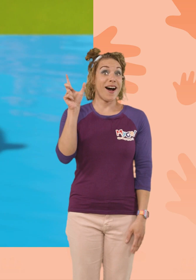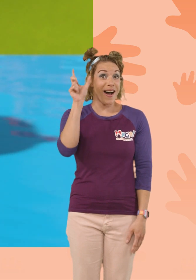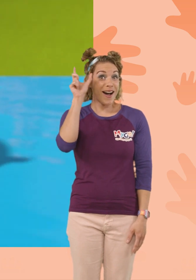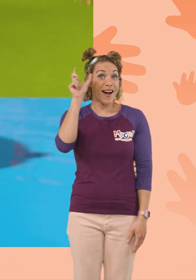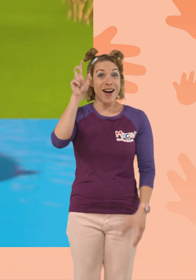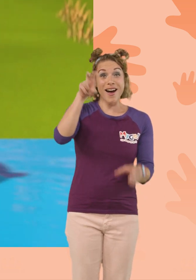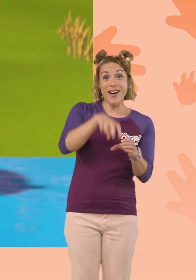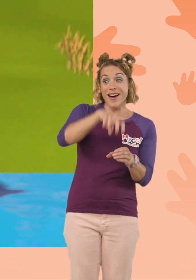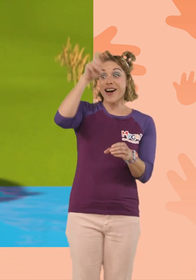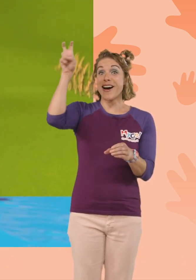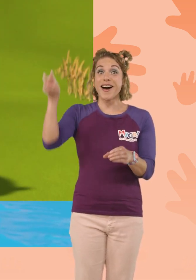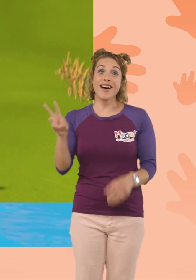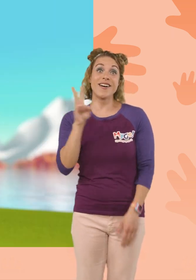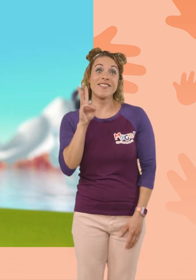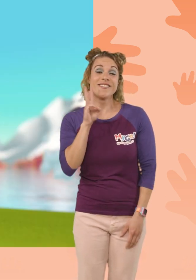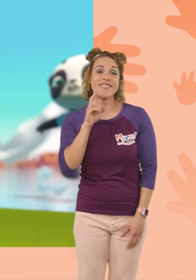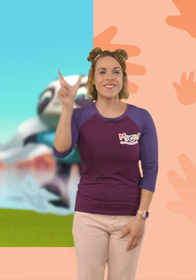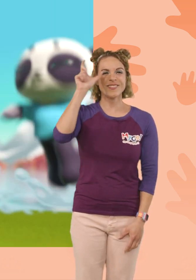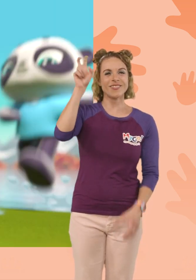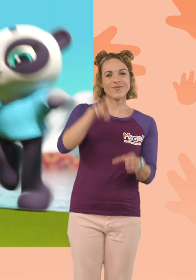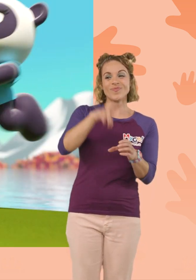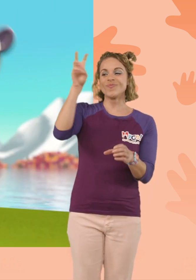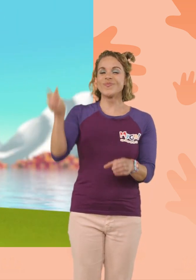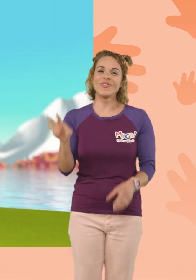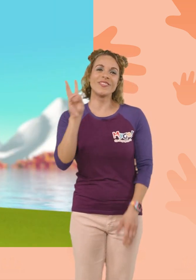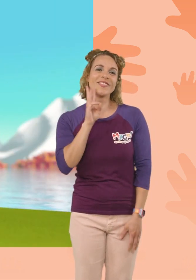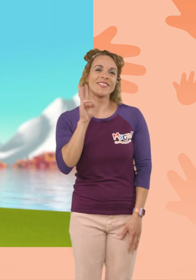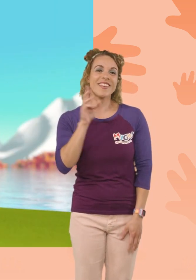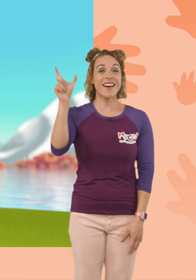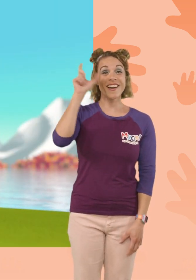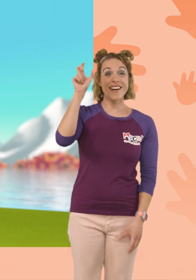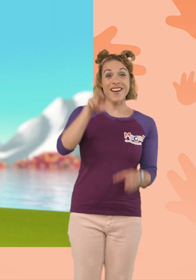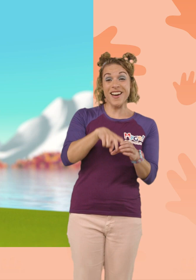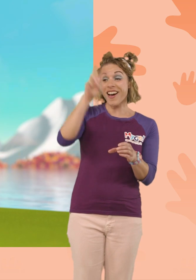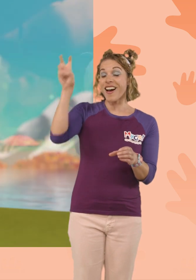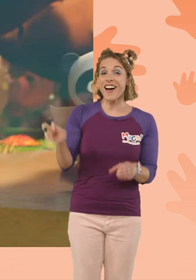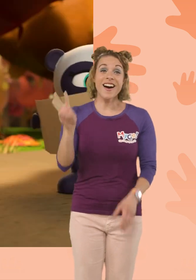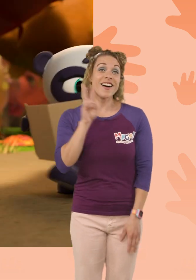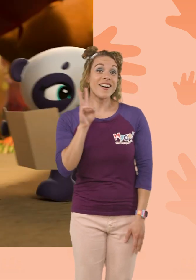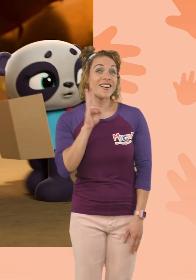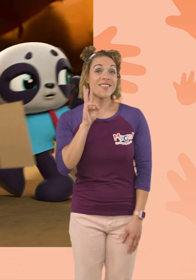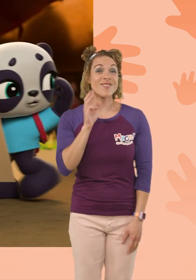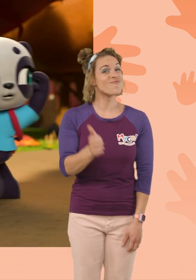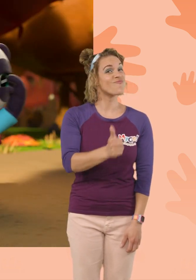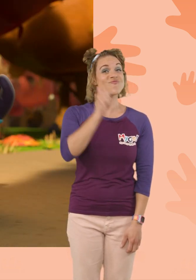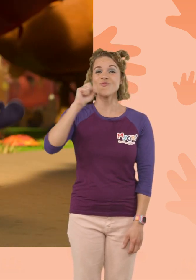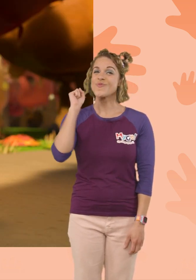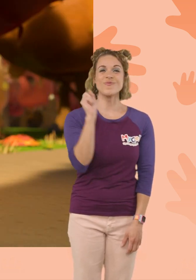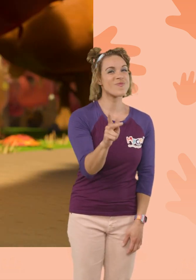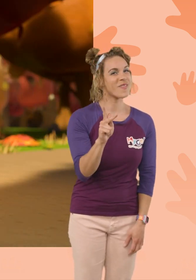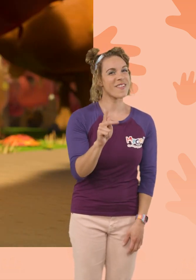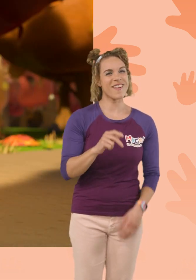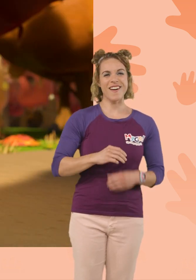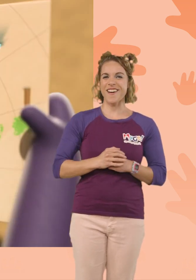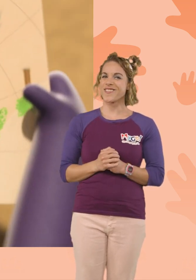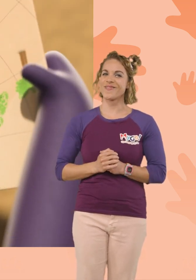Panda jumped out of the lake. Panda jumped out of the lake. Panda jumped out of the lake. She